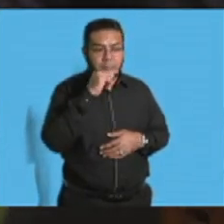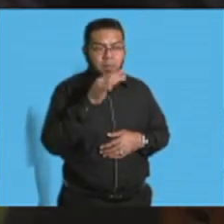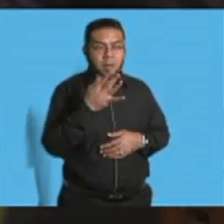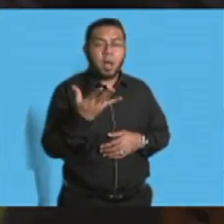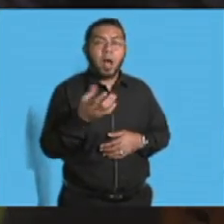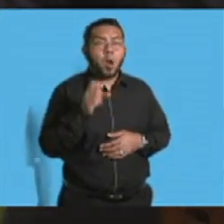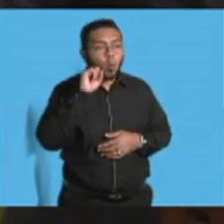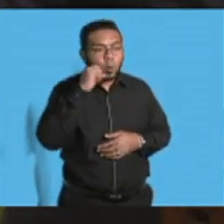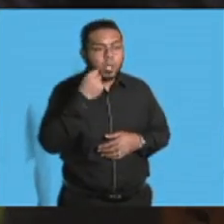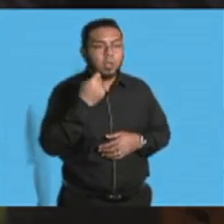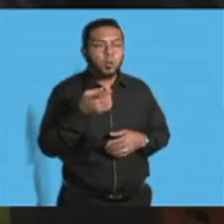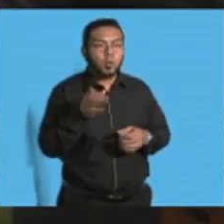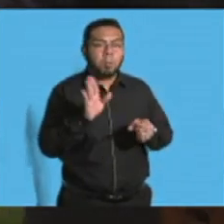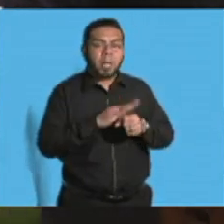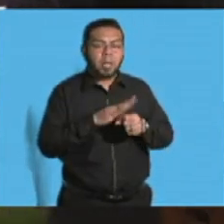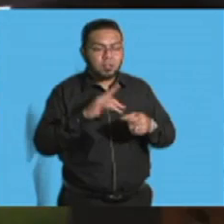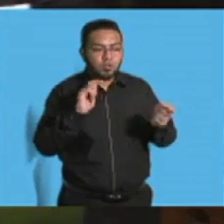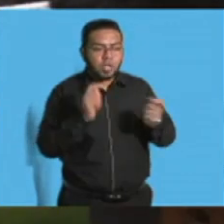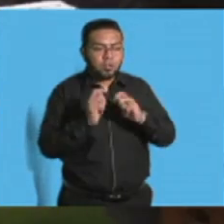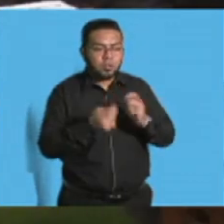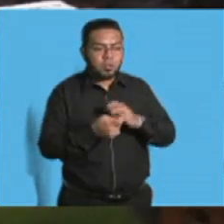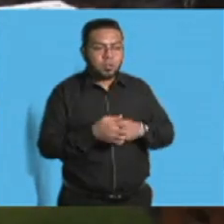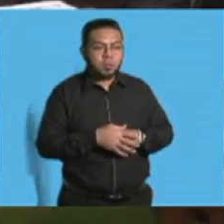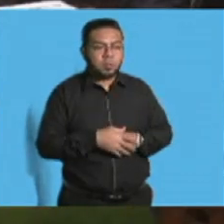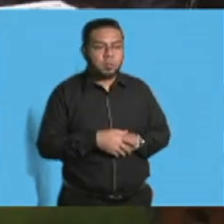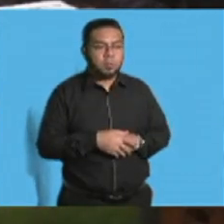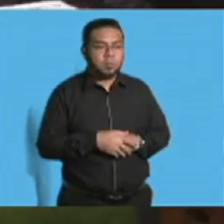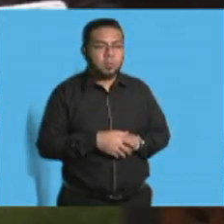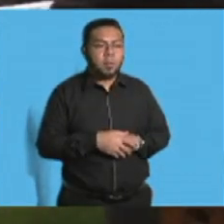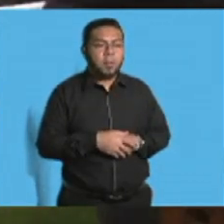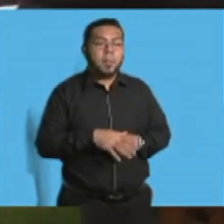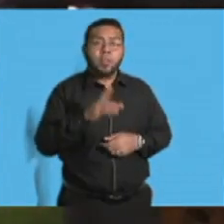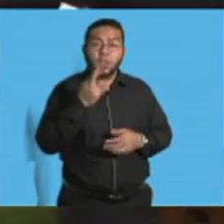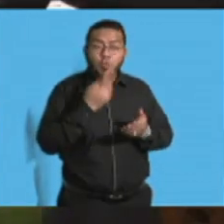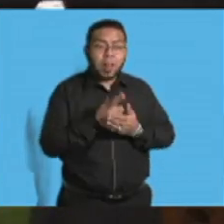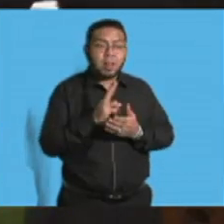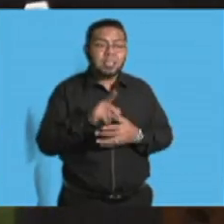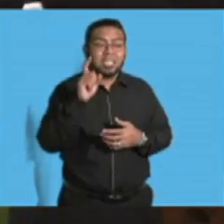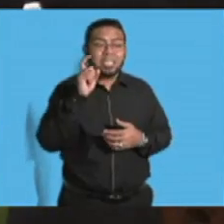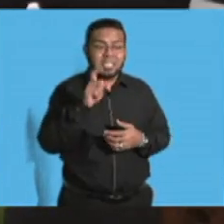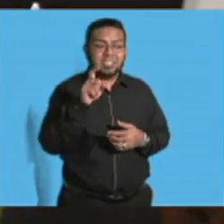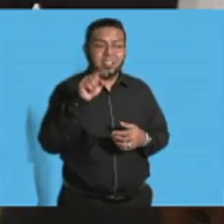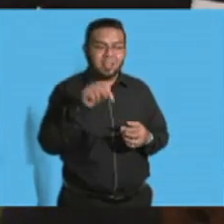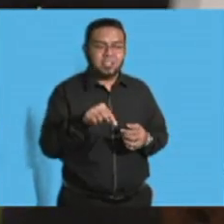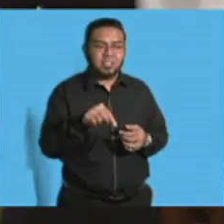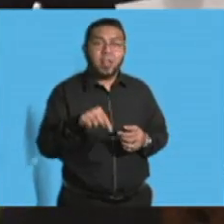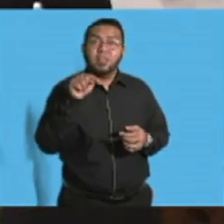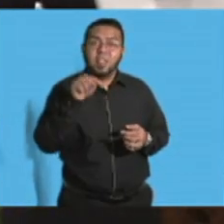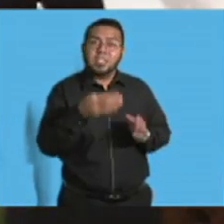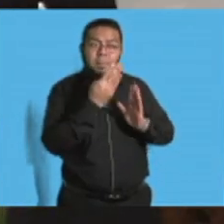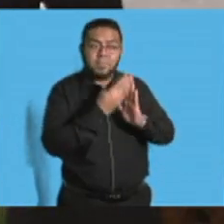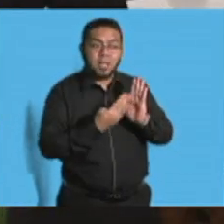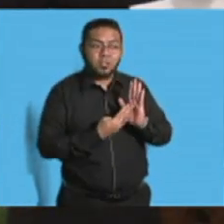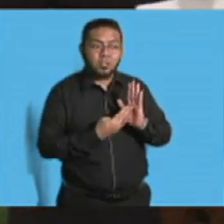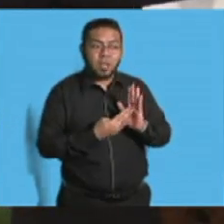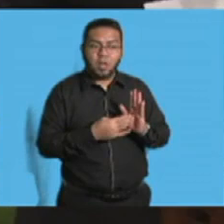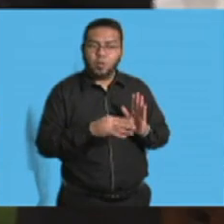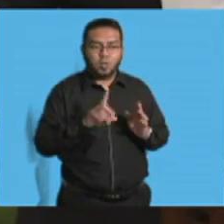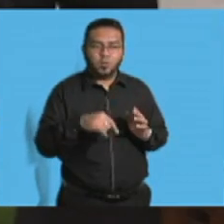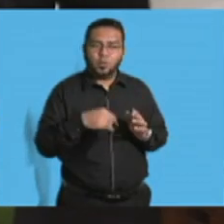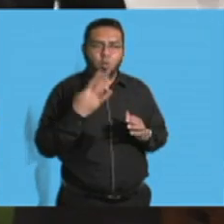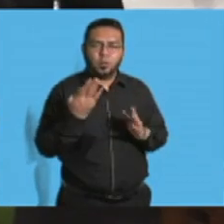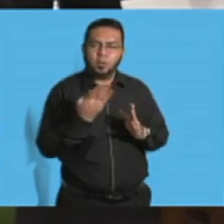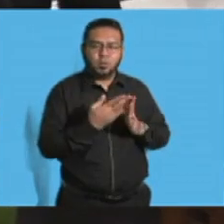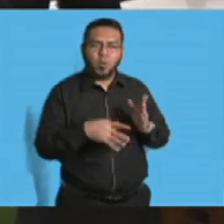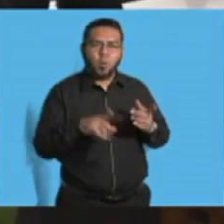compromises too. Madam Speaker, the reality is this, that this budget, I don't want to go into the cost of